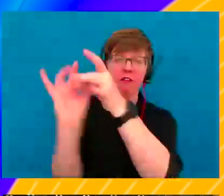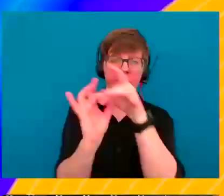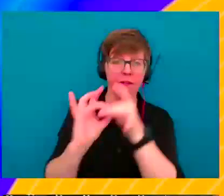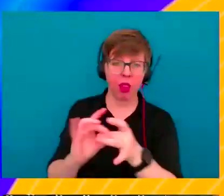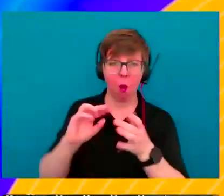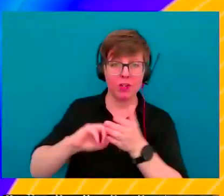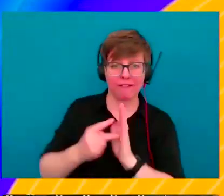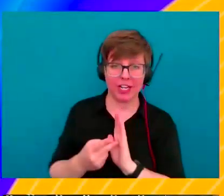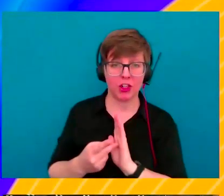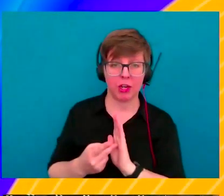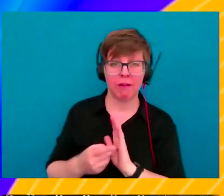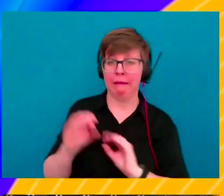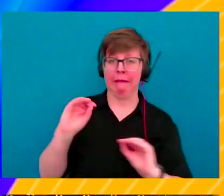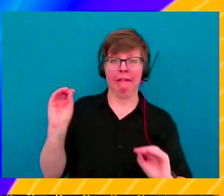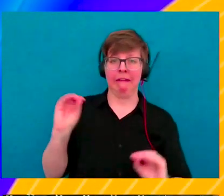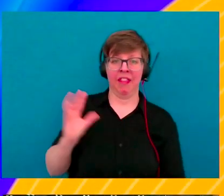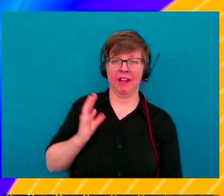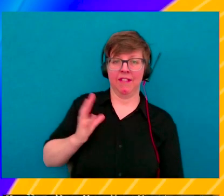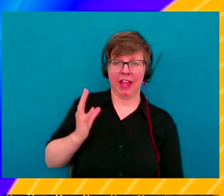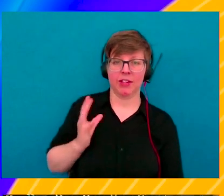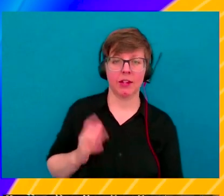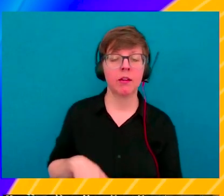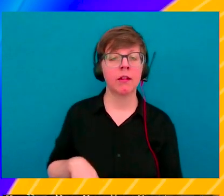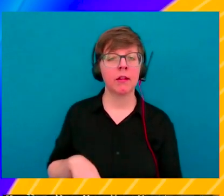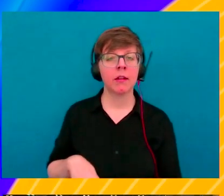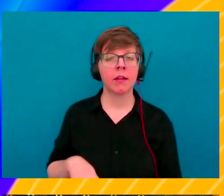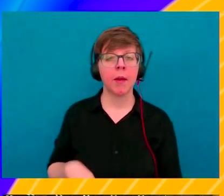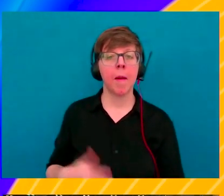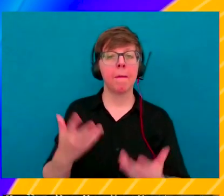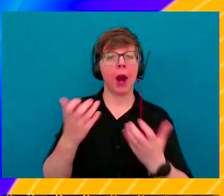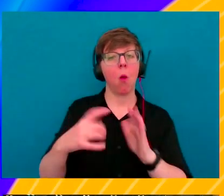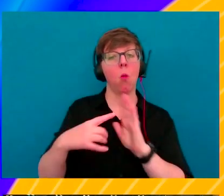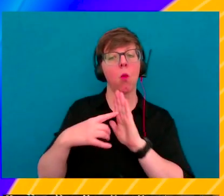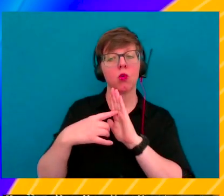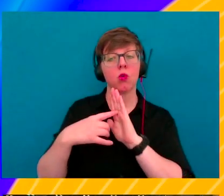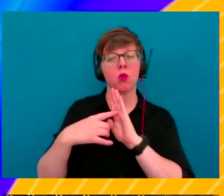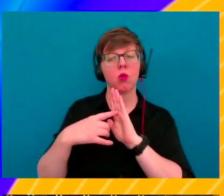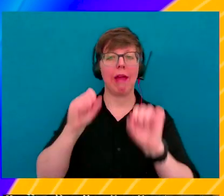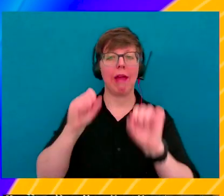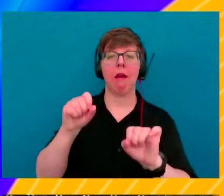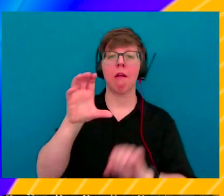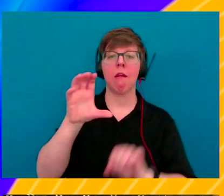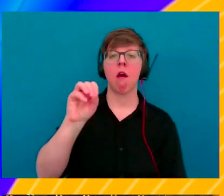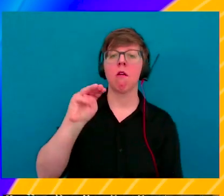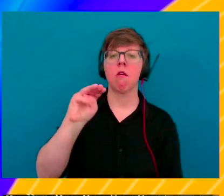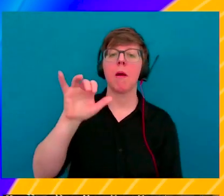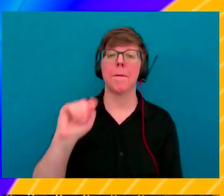fancy. But what I'm going to do, I want to just show that you can commit this. If I push this back up,